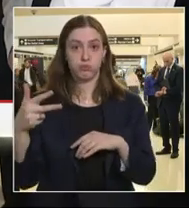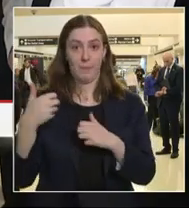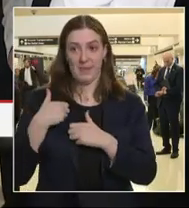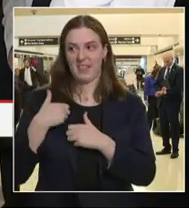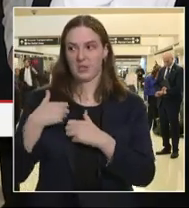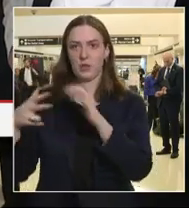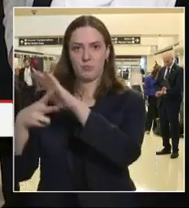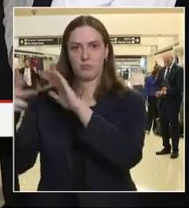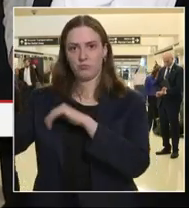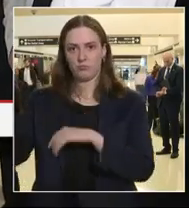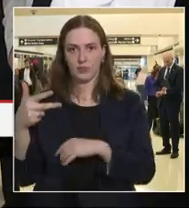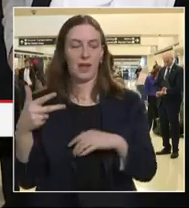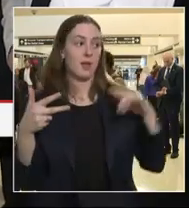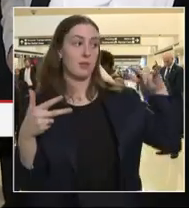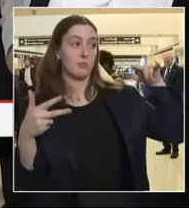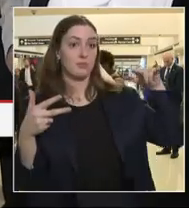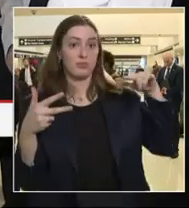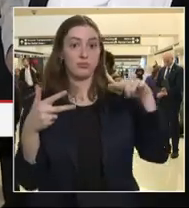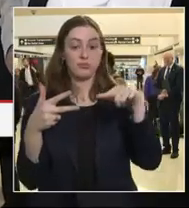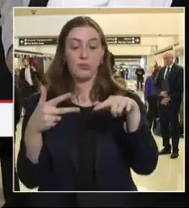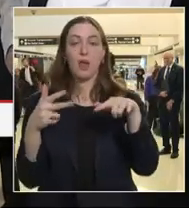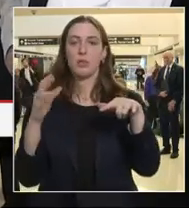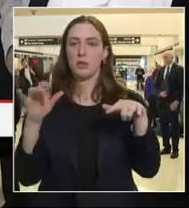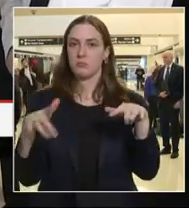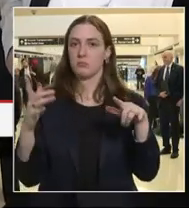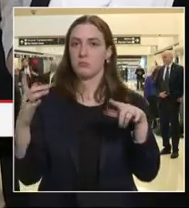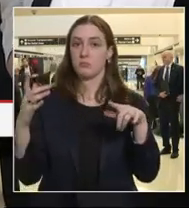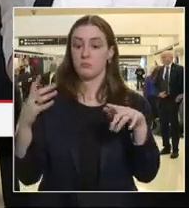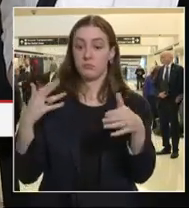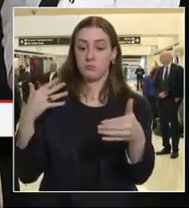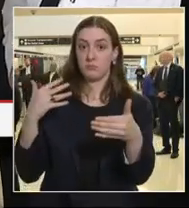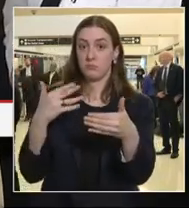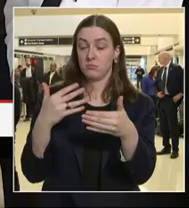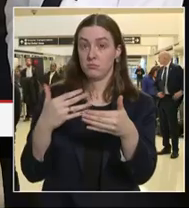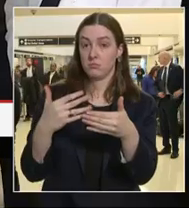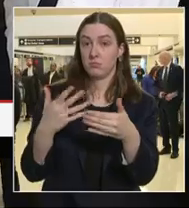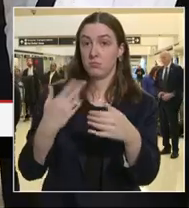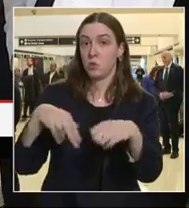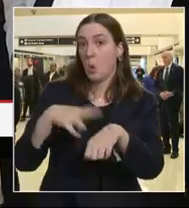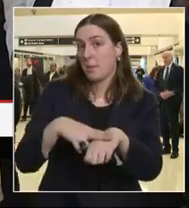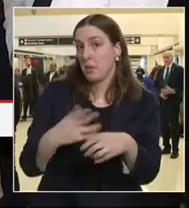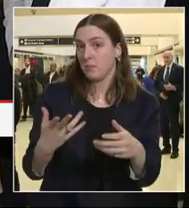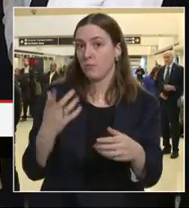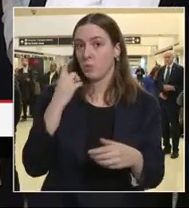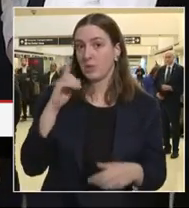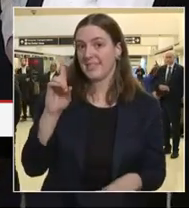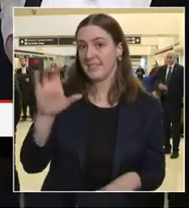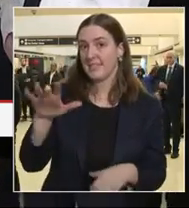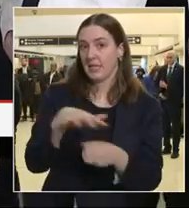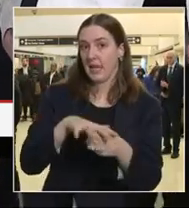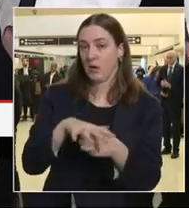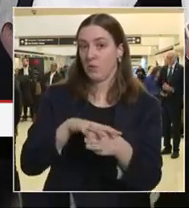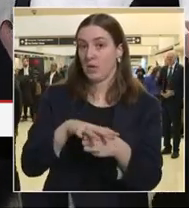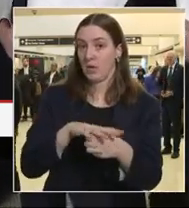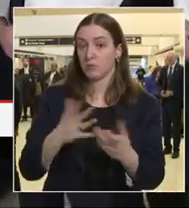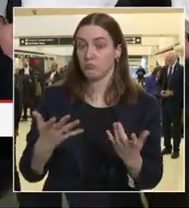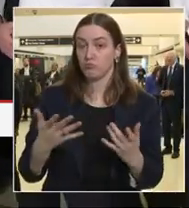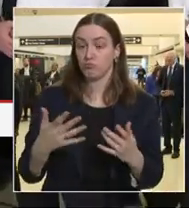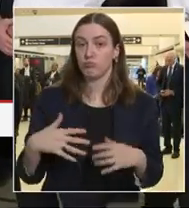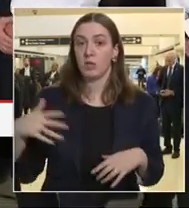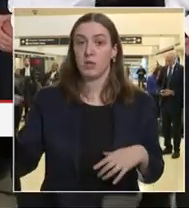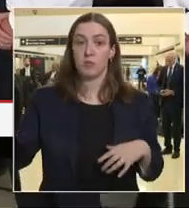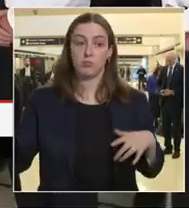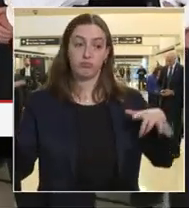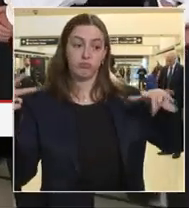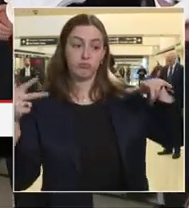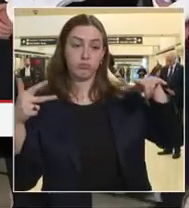and from American, that was not unusual for what happens in the DC airspace. And as this investigation